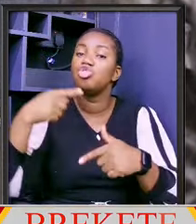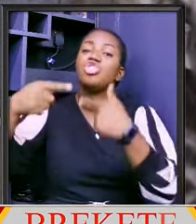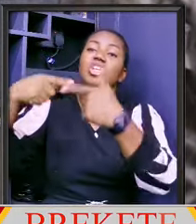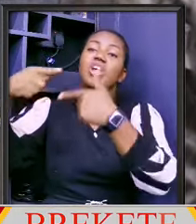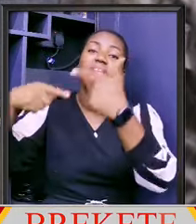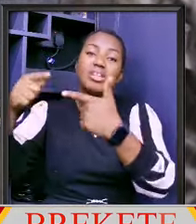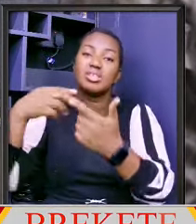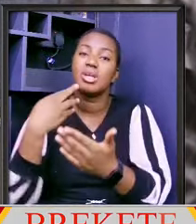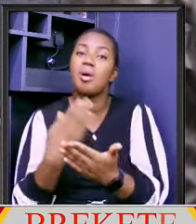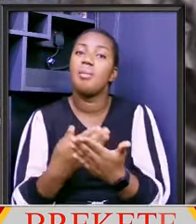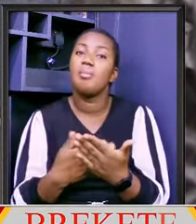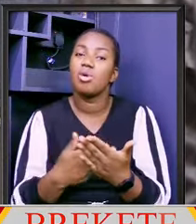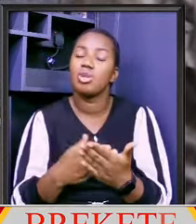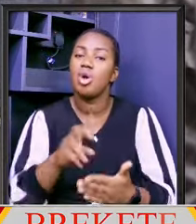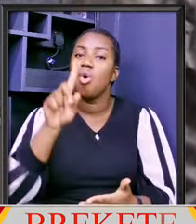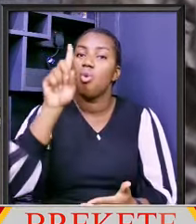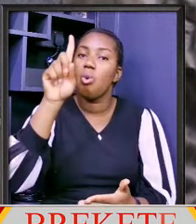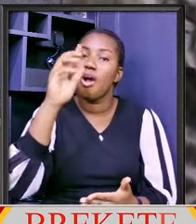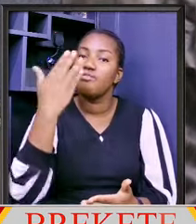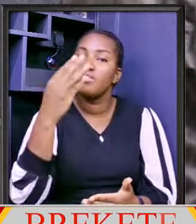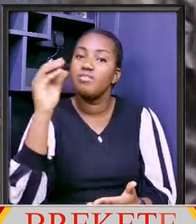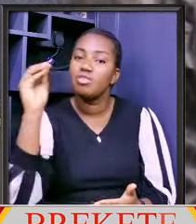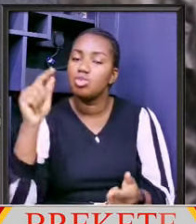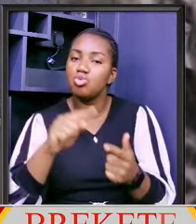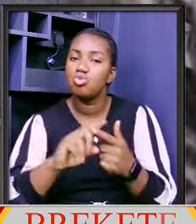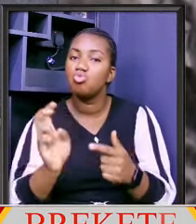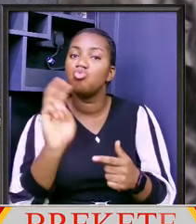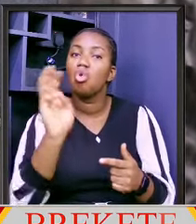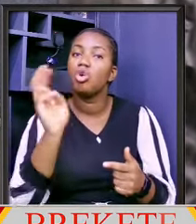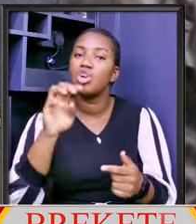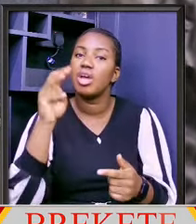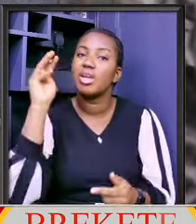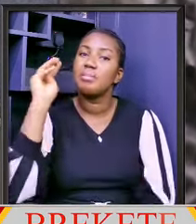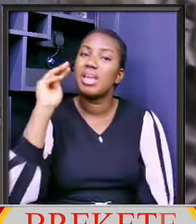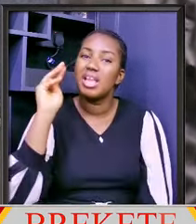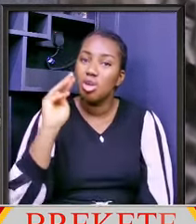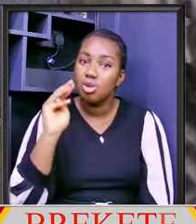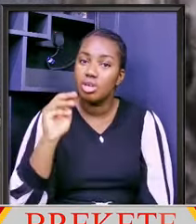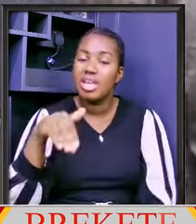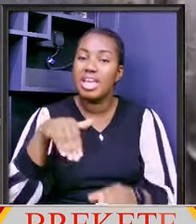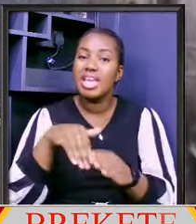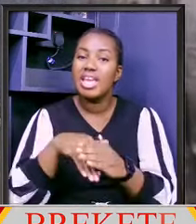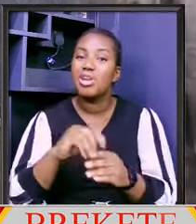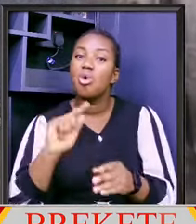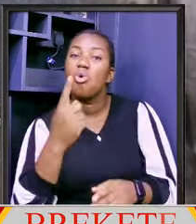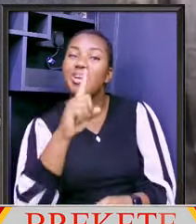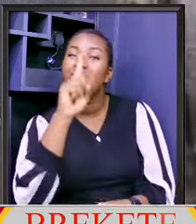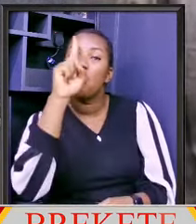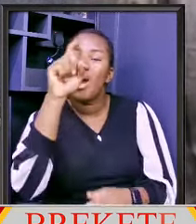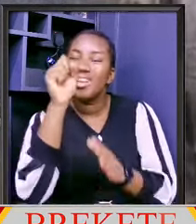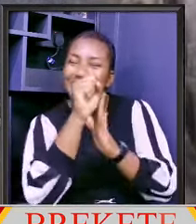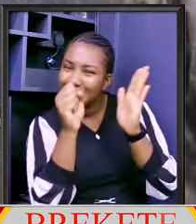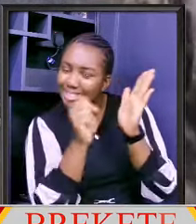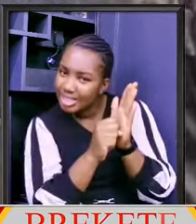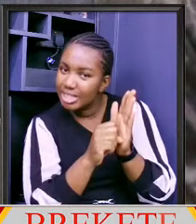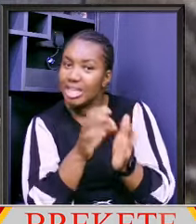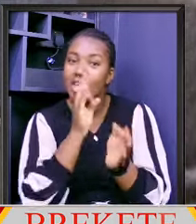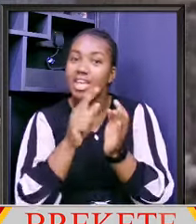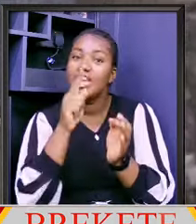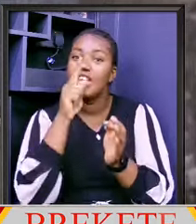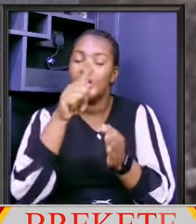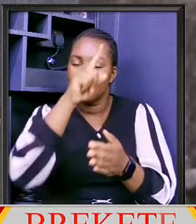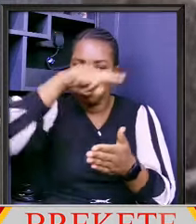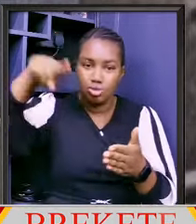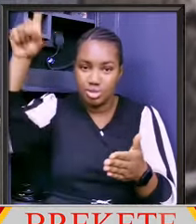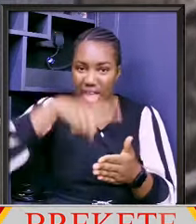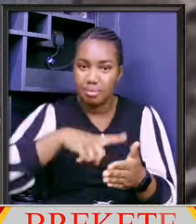150 to 200 million in a month in only one state. So if he times, let's say